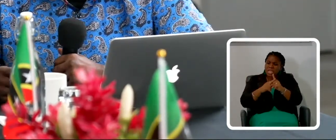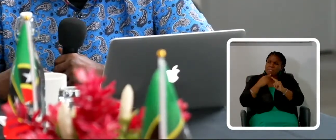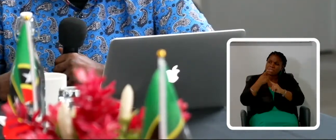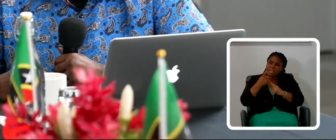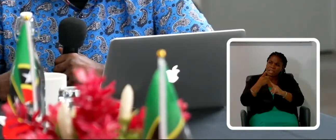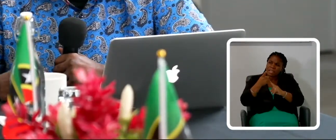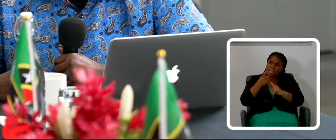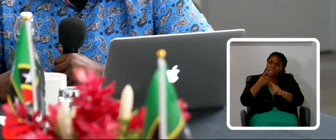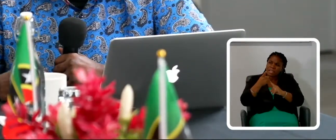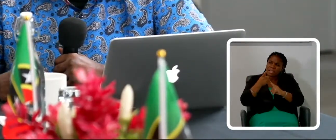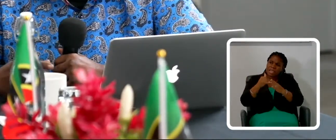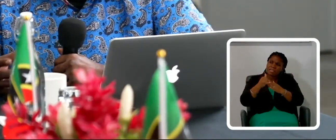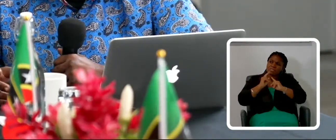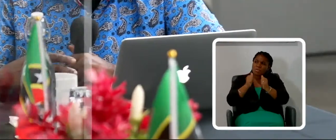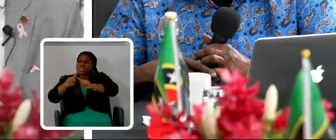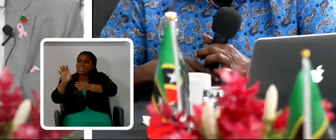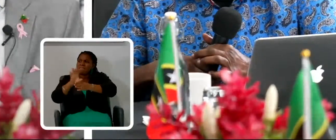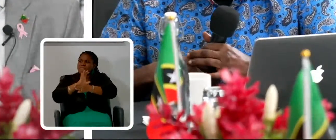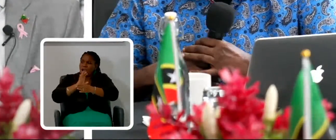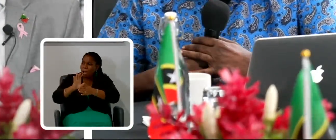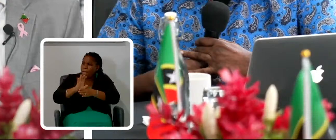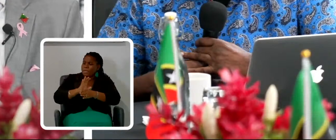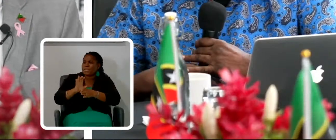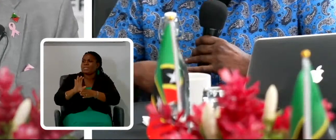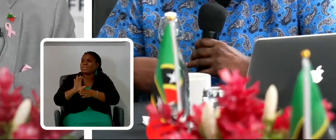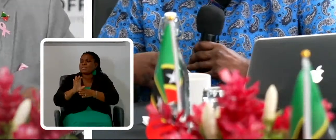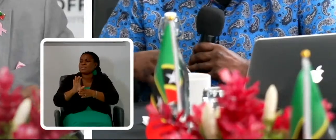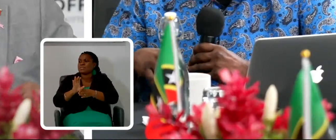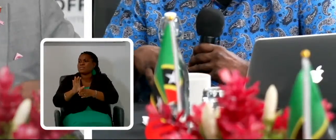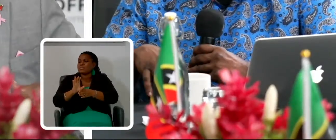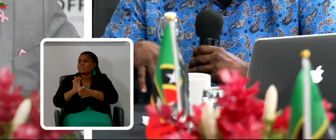discussions with several companies and so forth.